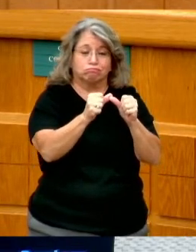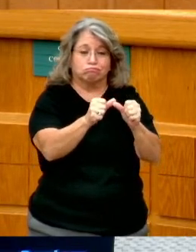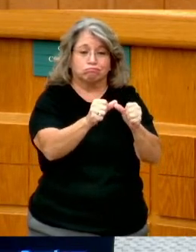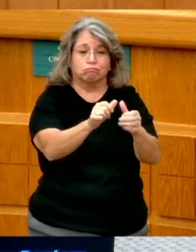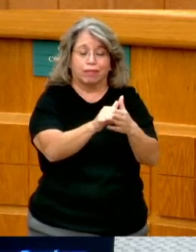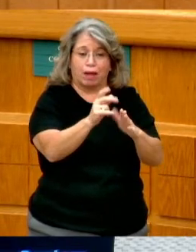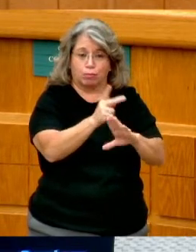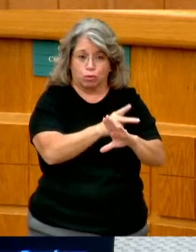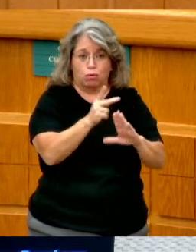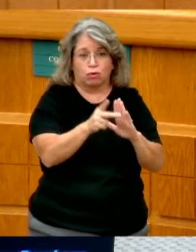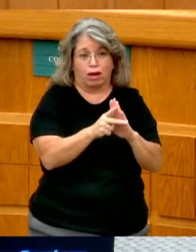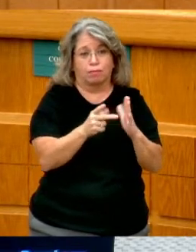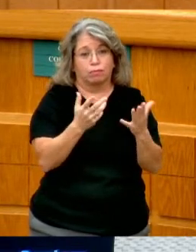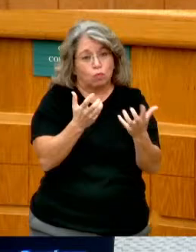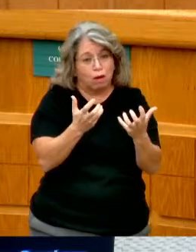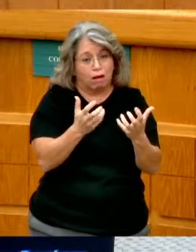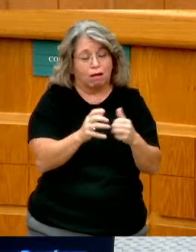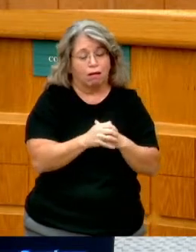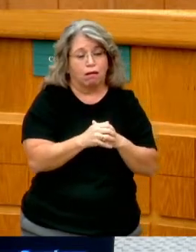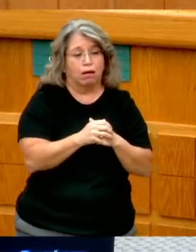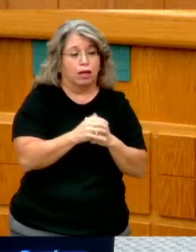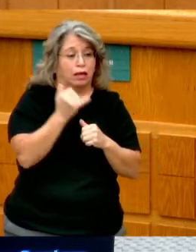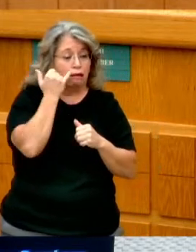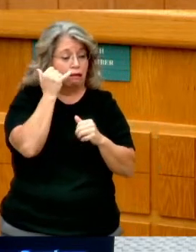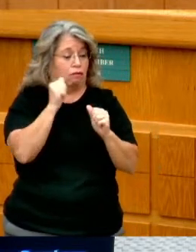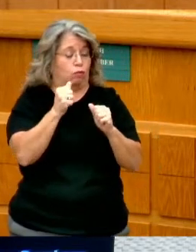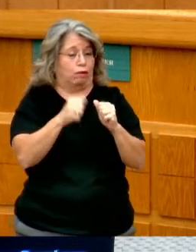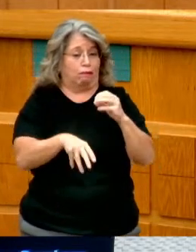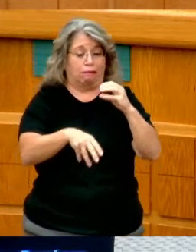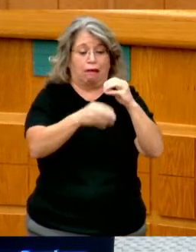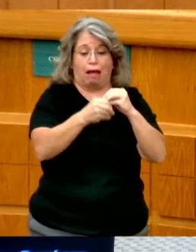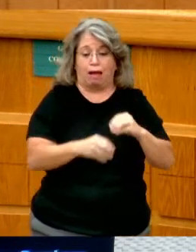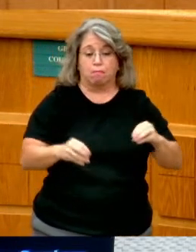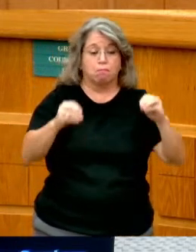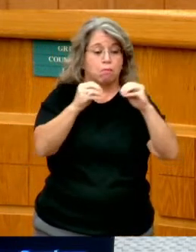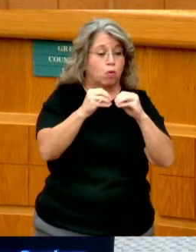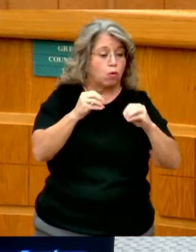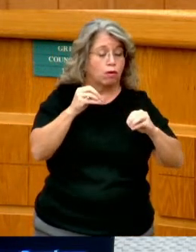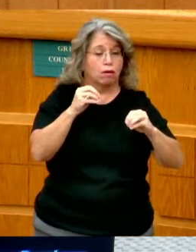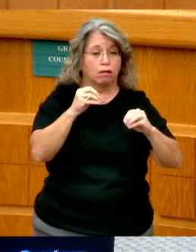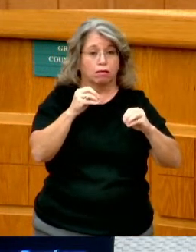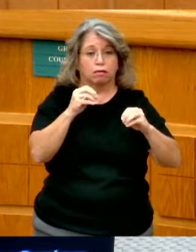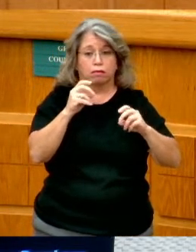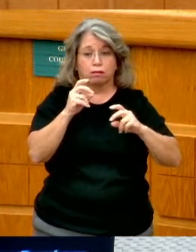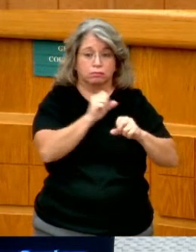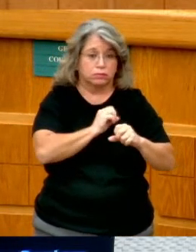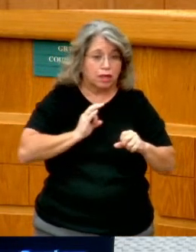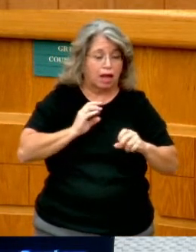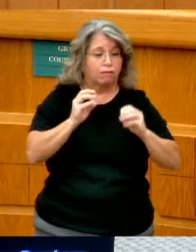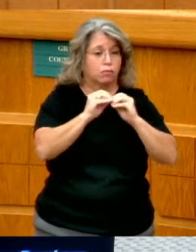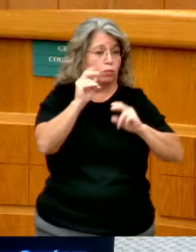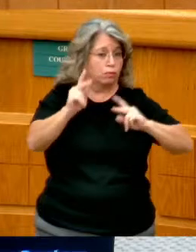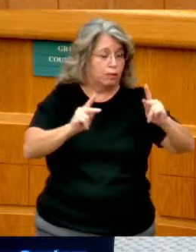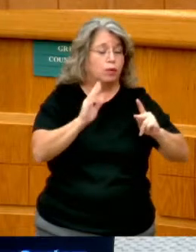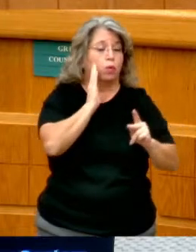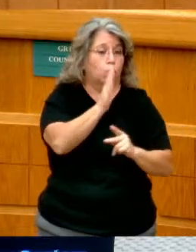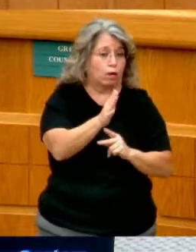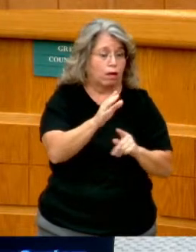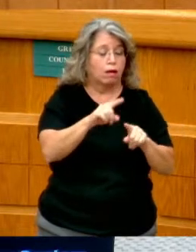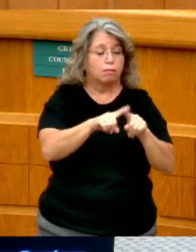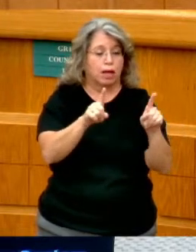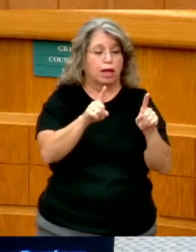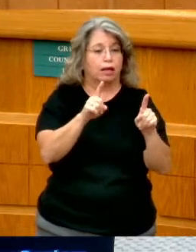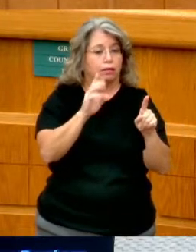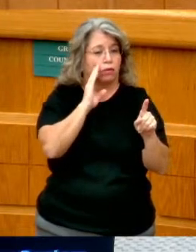sustainable, and if we can add more manpower to it, we absolutely certainly would. But we want you to know it's